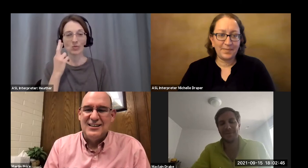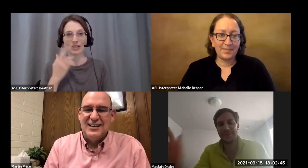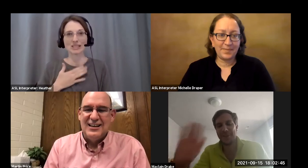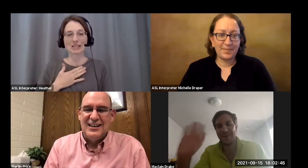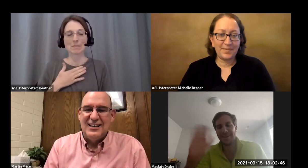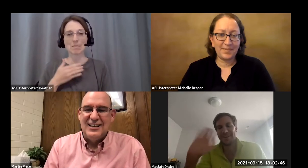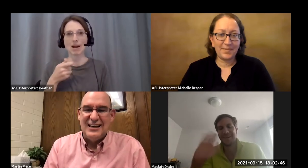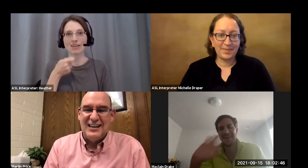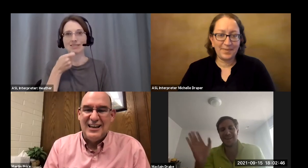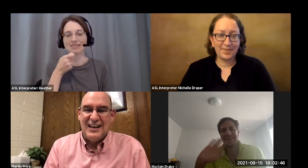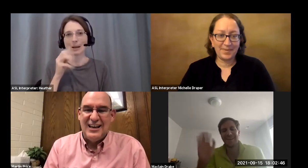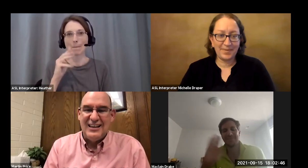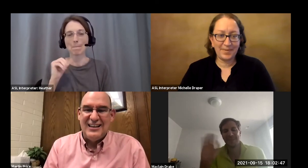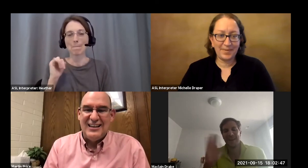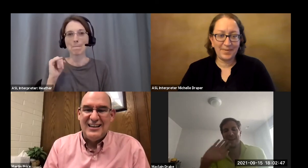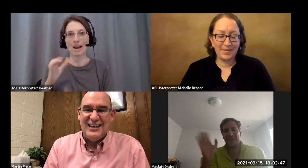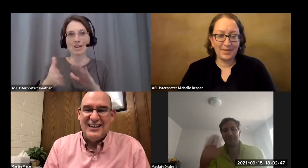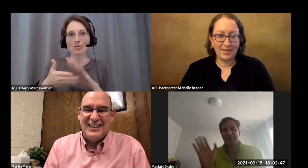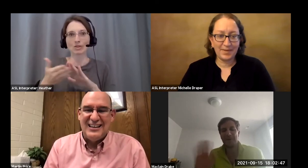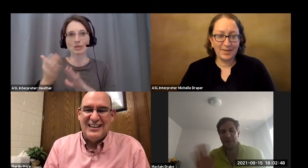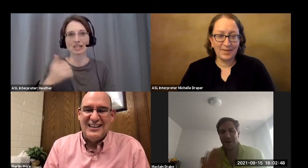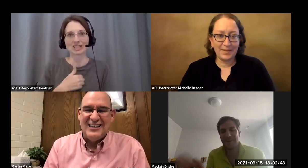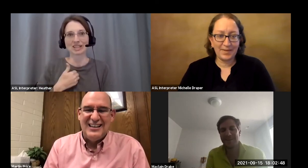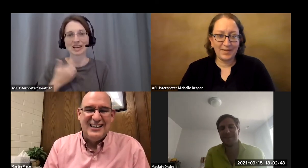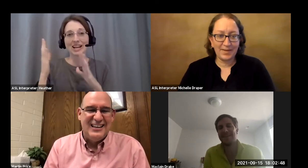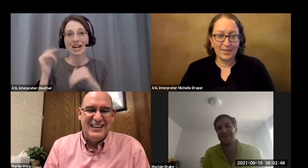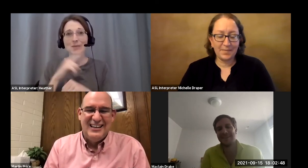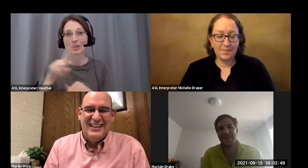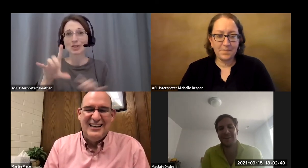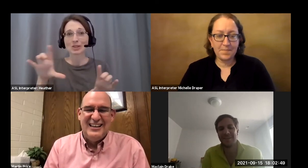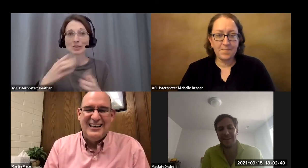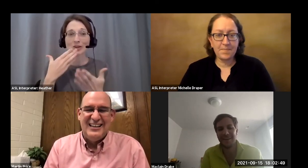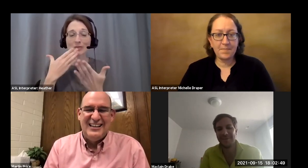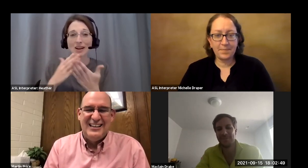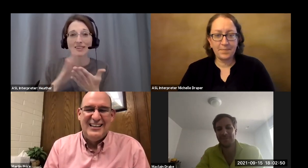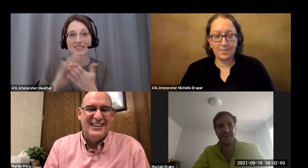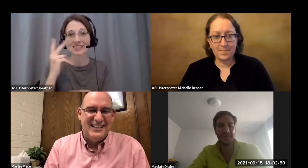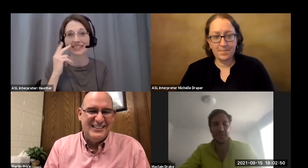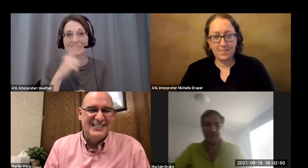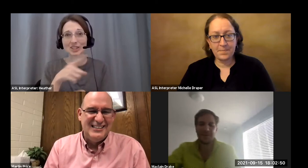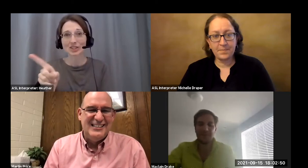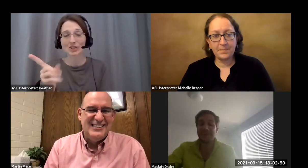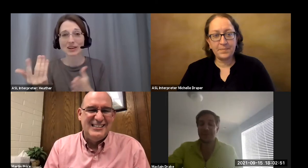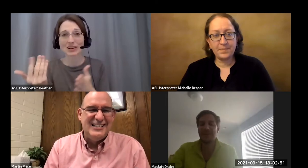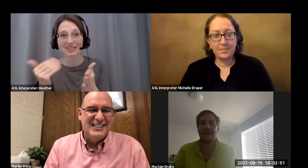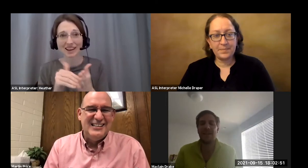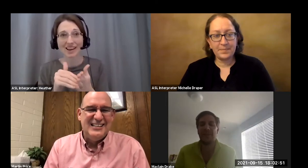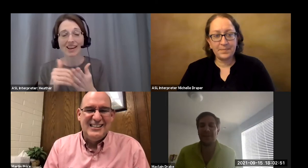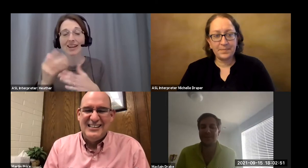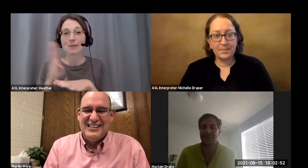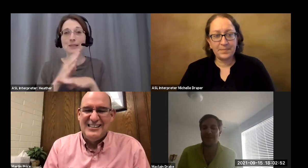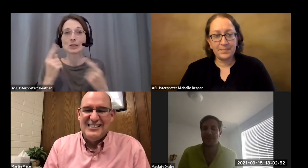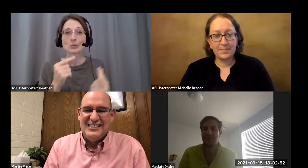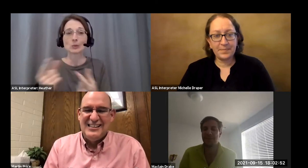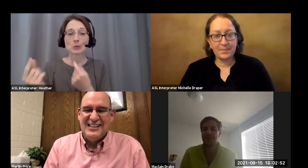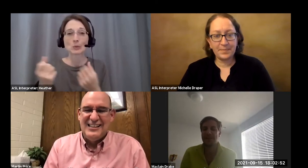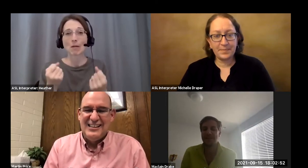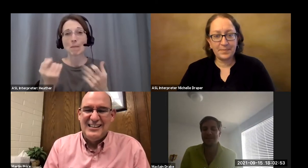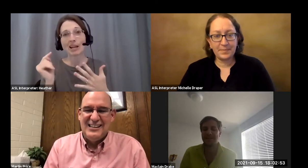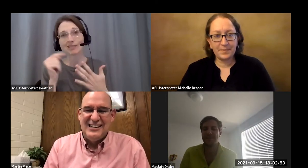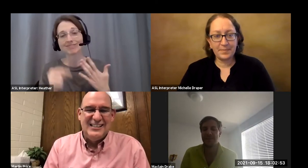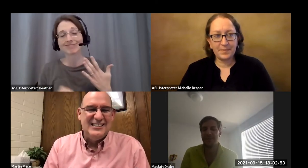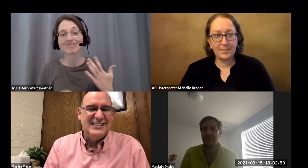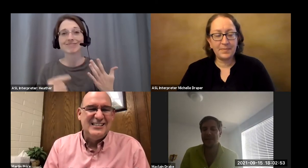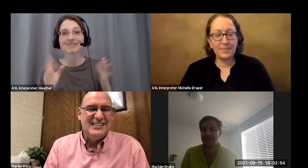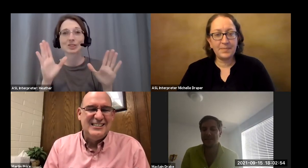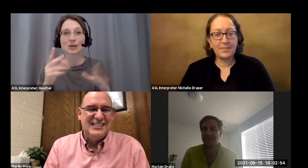entire time. Sorry. Hope you all are well. Nice to see y'all again. Been busy with a lot of things, so it's great to